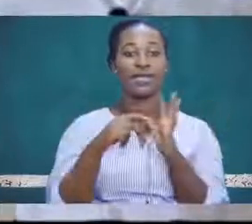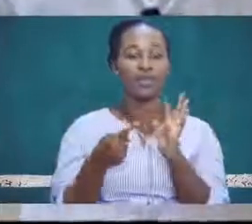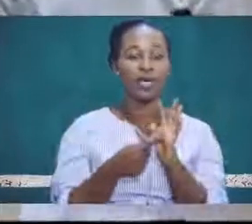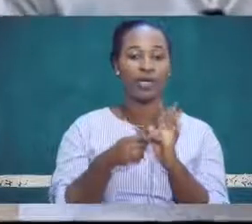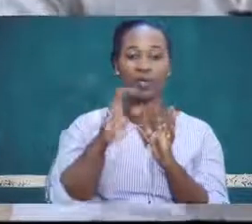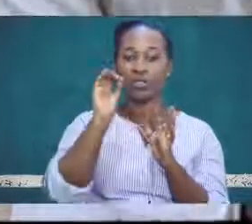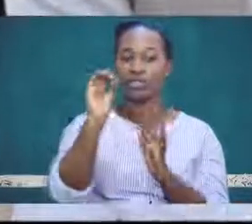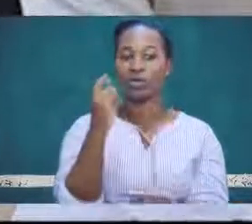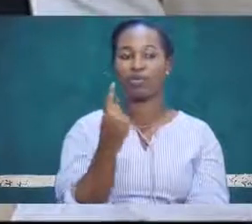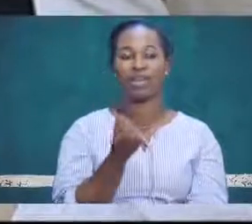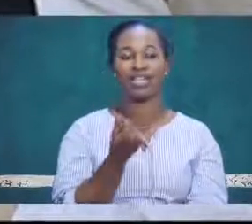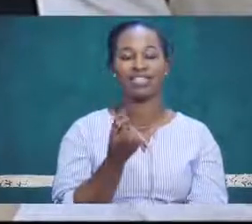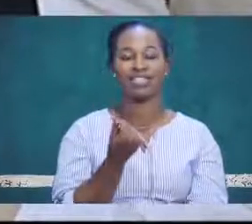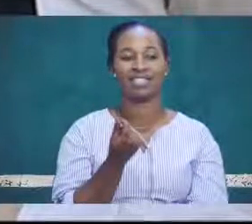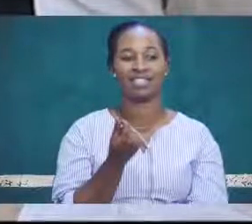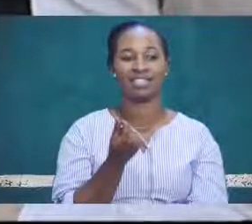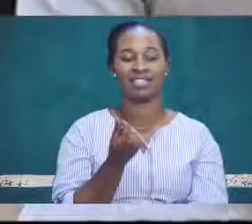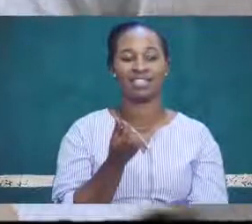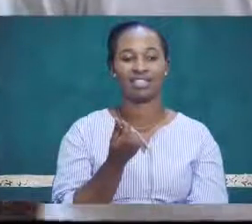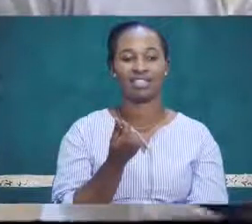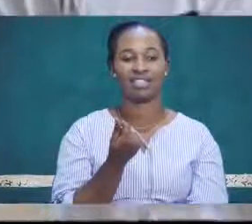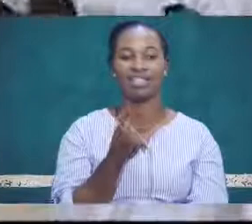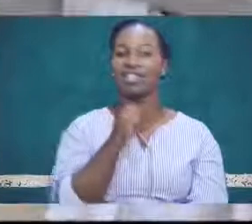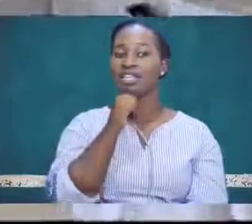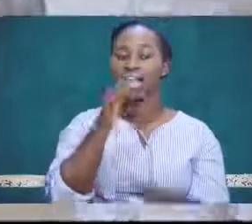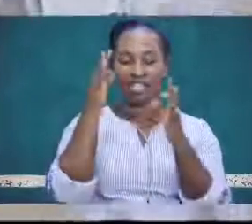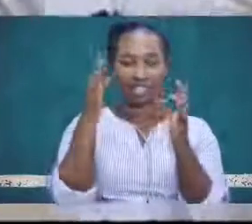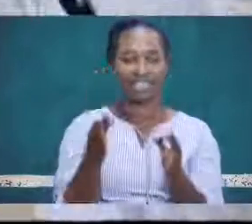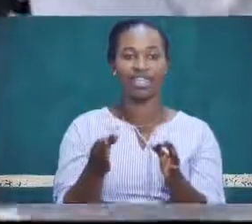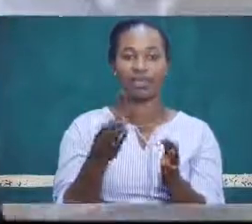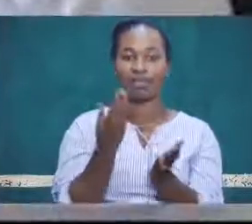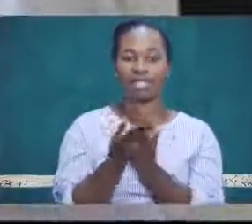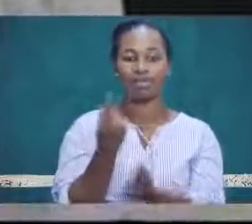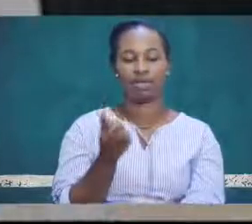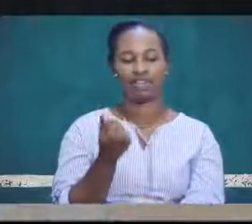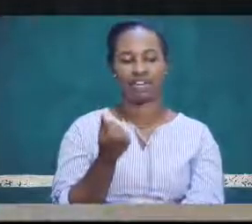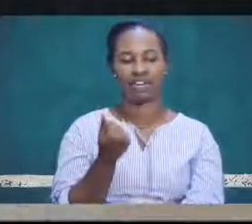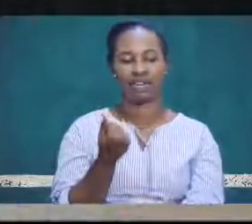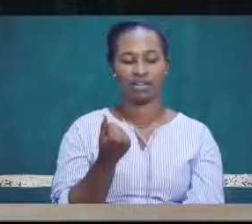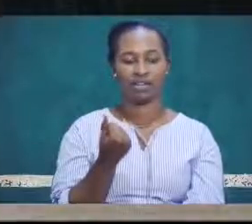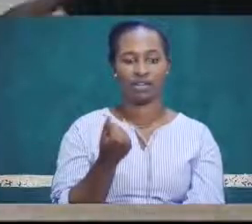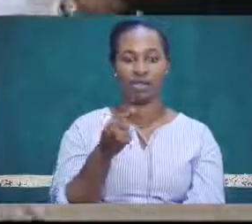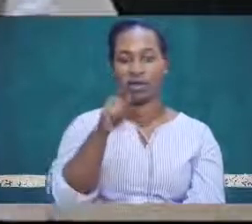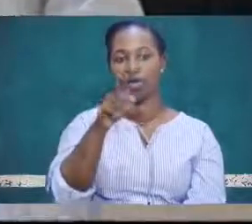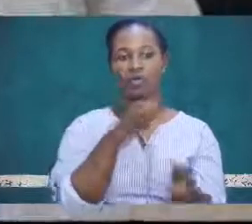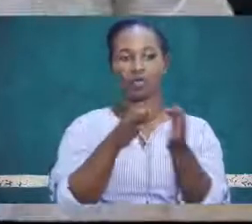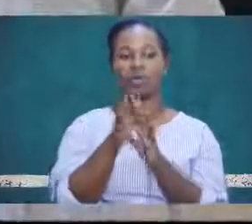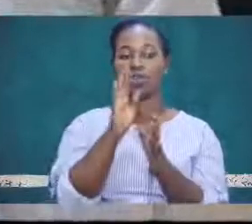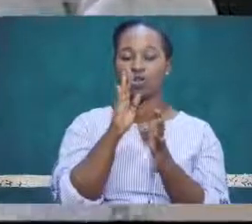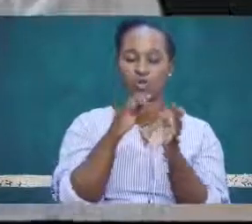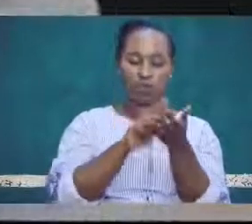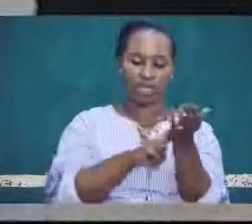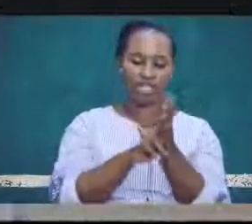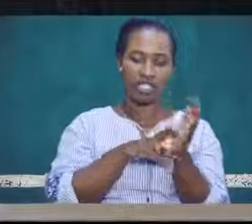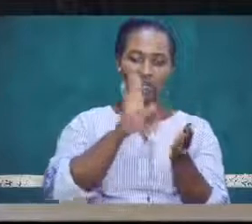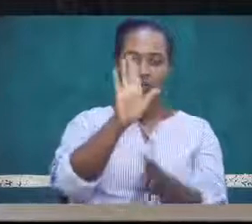at 0 price, there's nothing that was charged. So in this case, you restate your linear equation